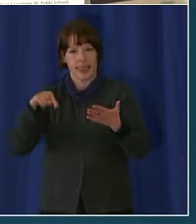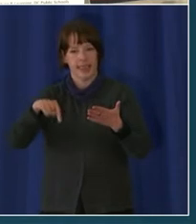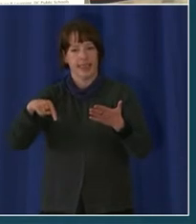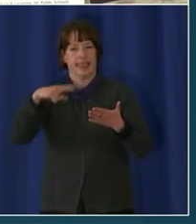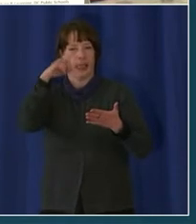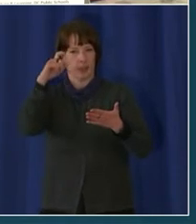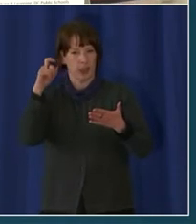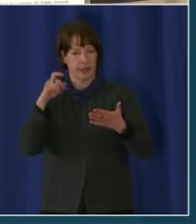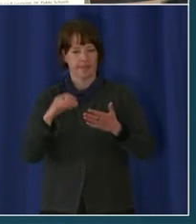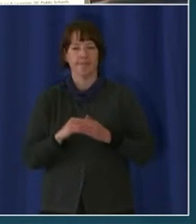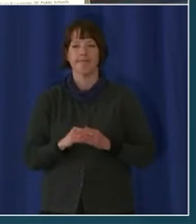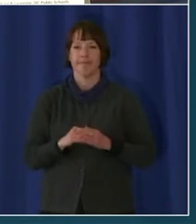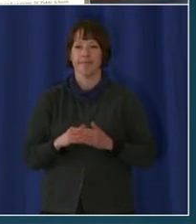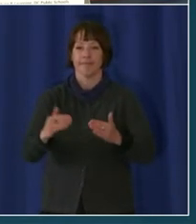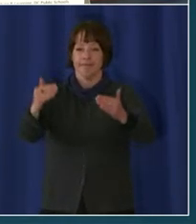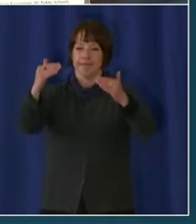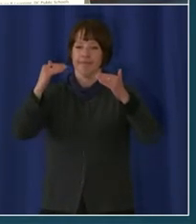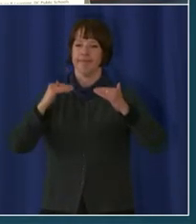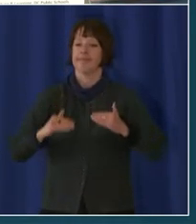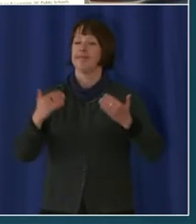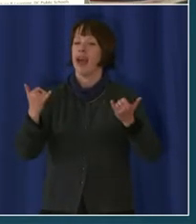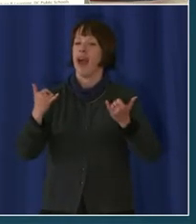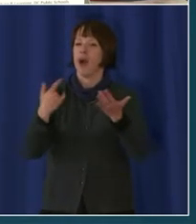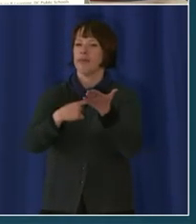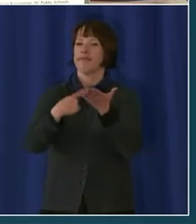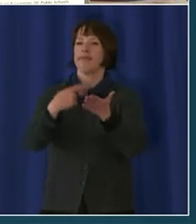All right, moving on to high school.